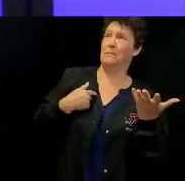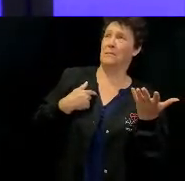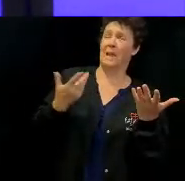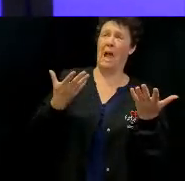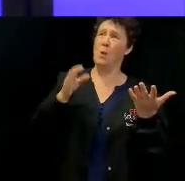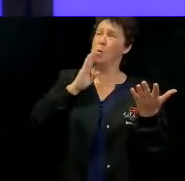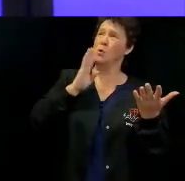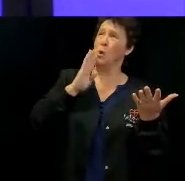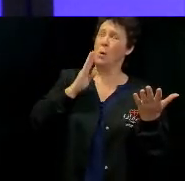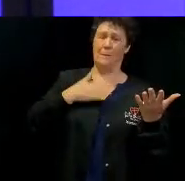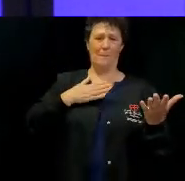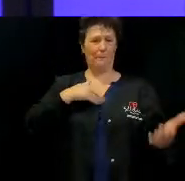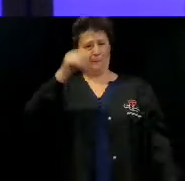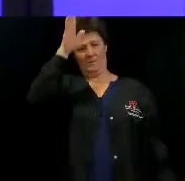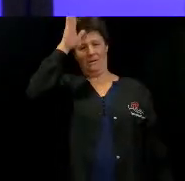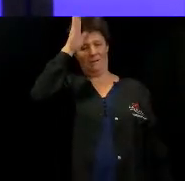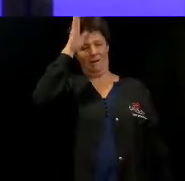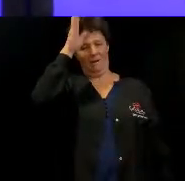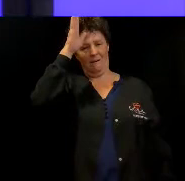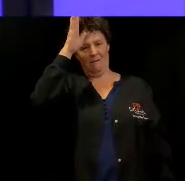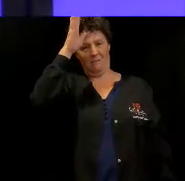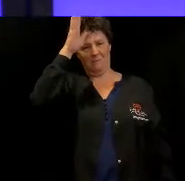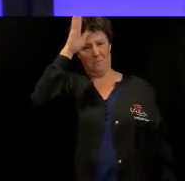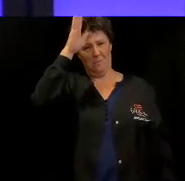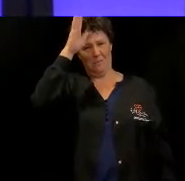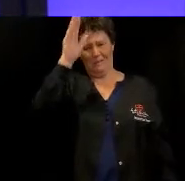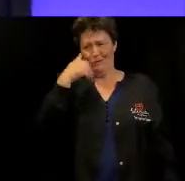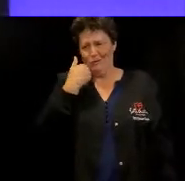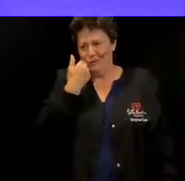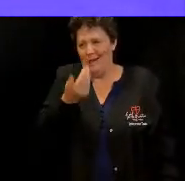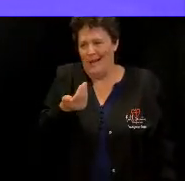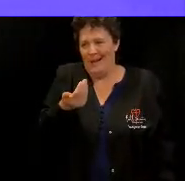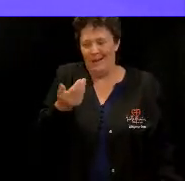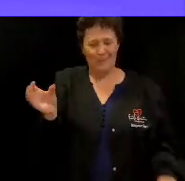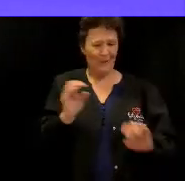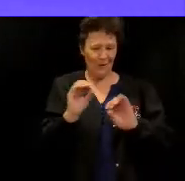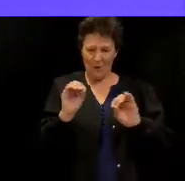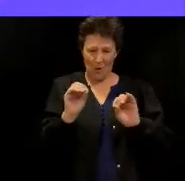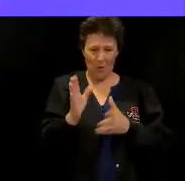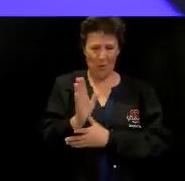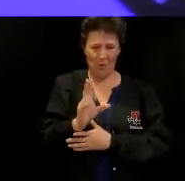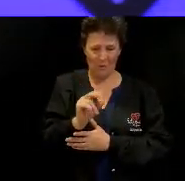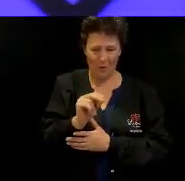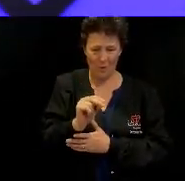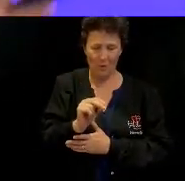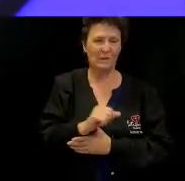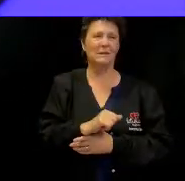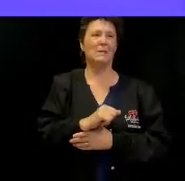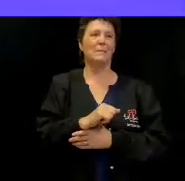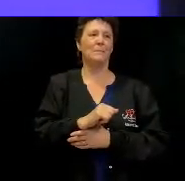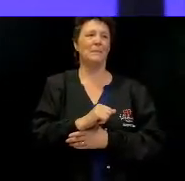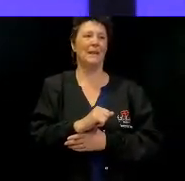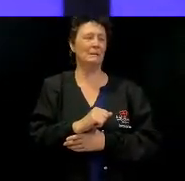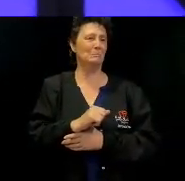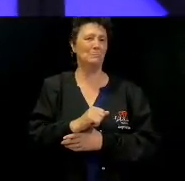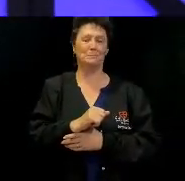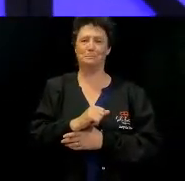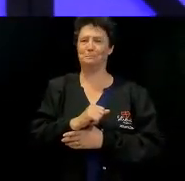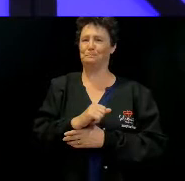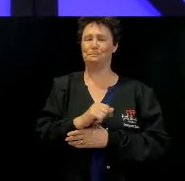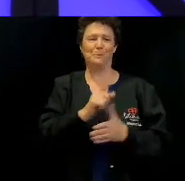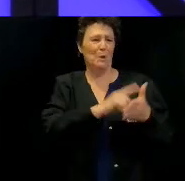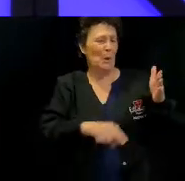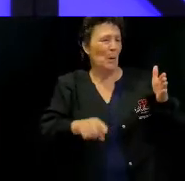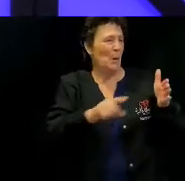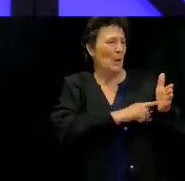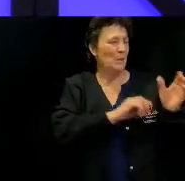I want to talk to my dad about it. And there's no shame about that. No shame and no condemnation. Just